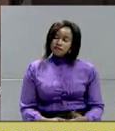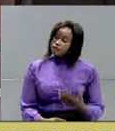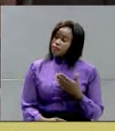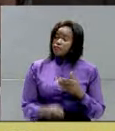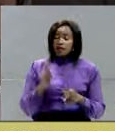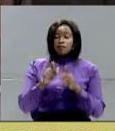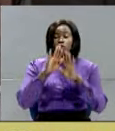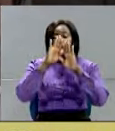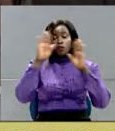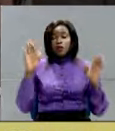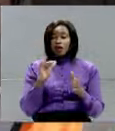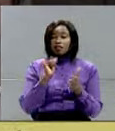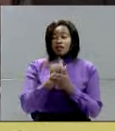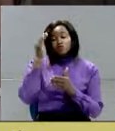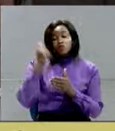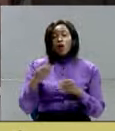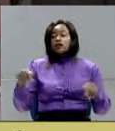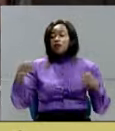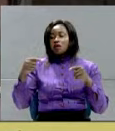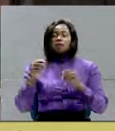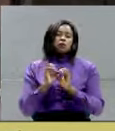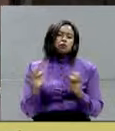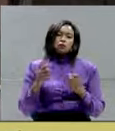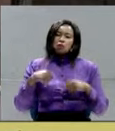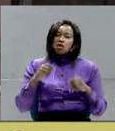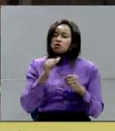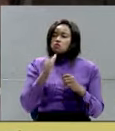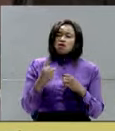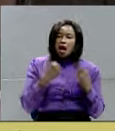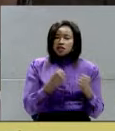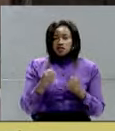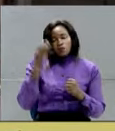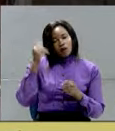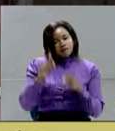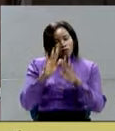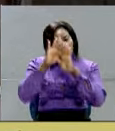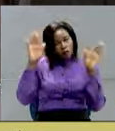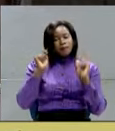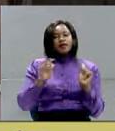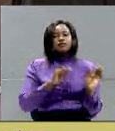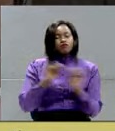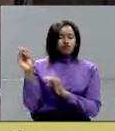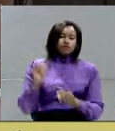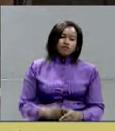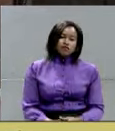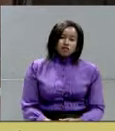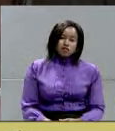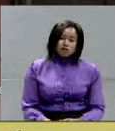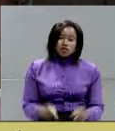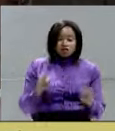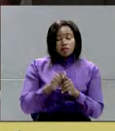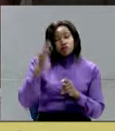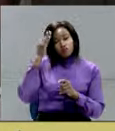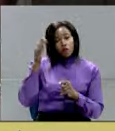much, conflict. We are not putting ropes with them, because they are aware that they are supposed to go away. As you know that people have to act